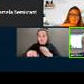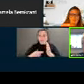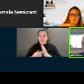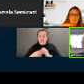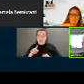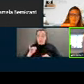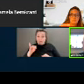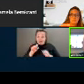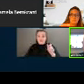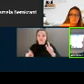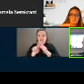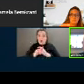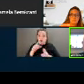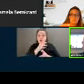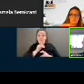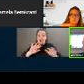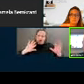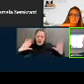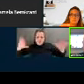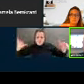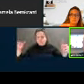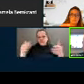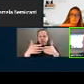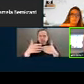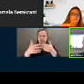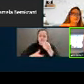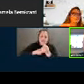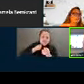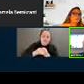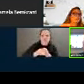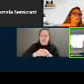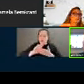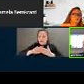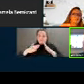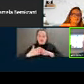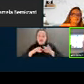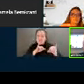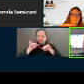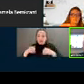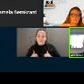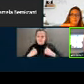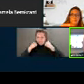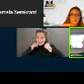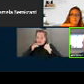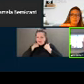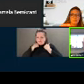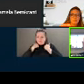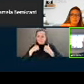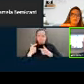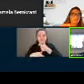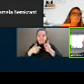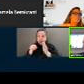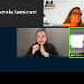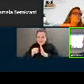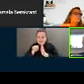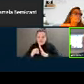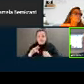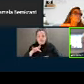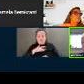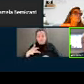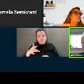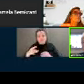around the community. In this particular case, in a mass casualty incident, it's a case where the emotions are so much higher, the